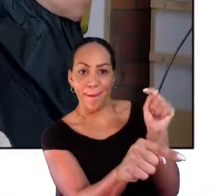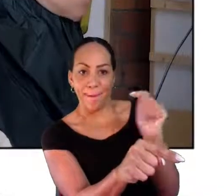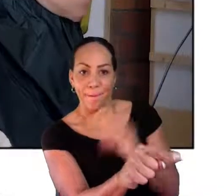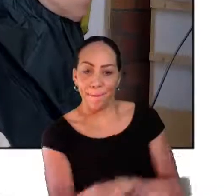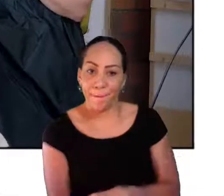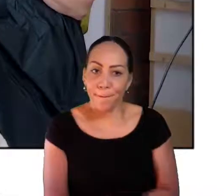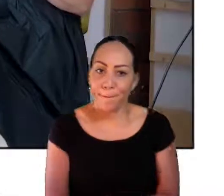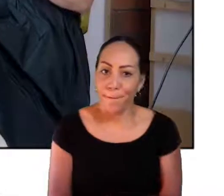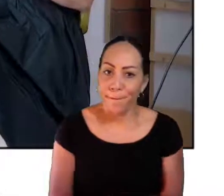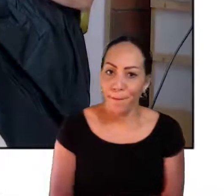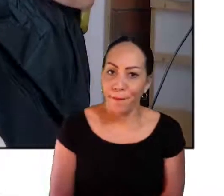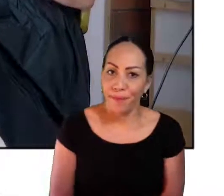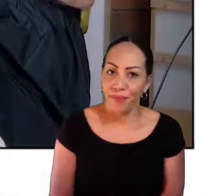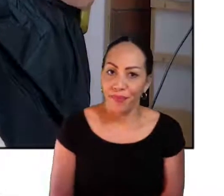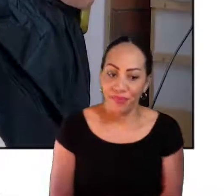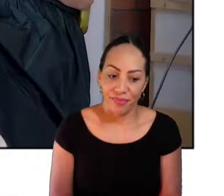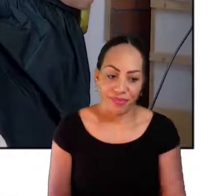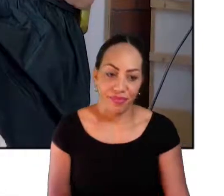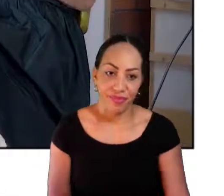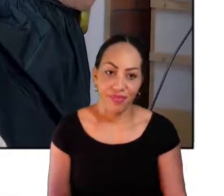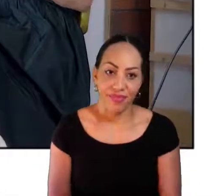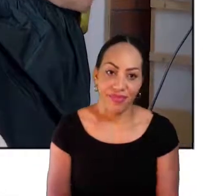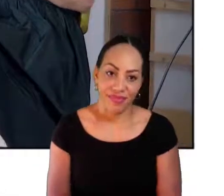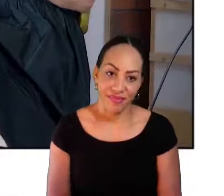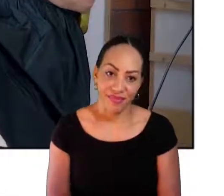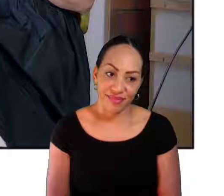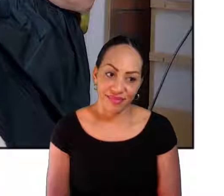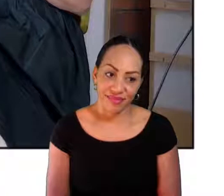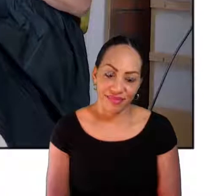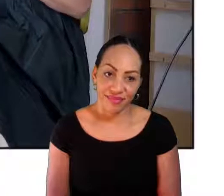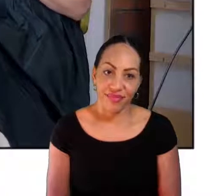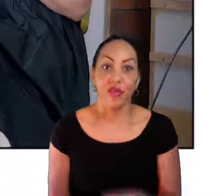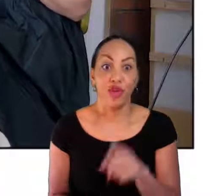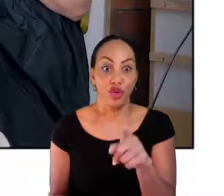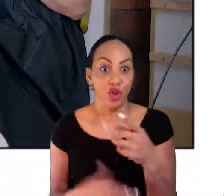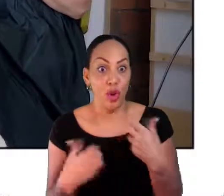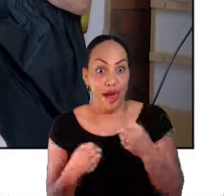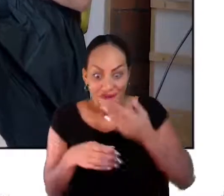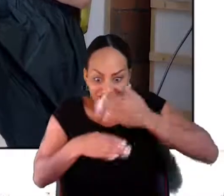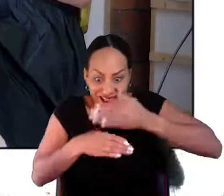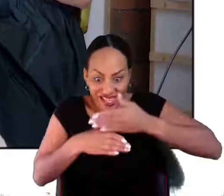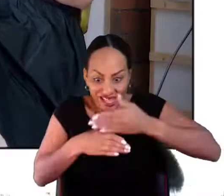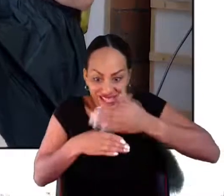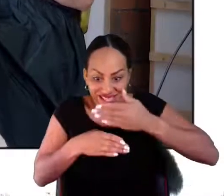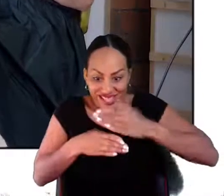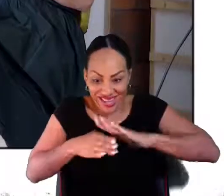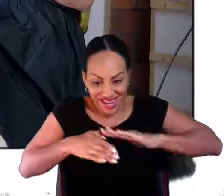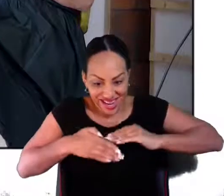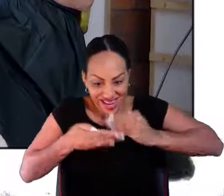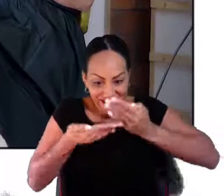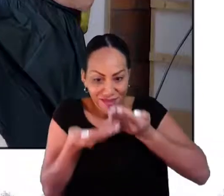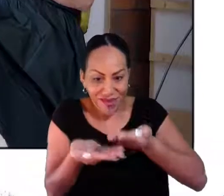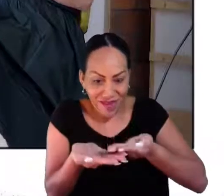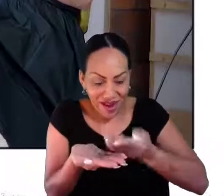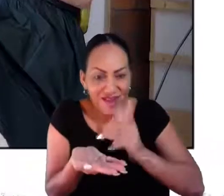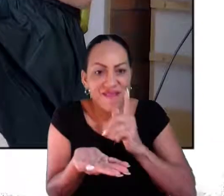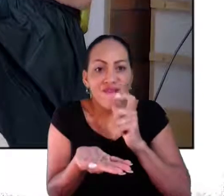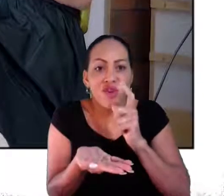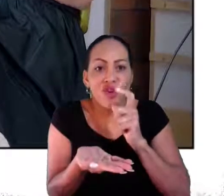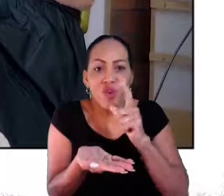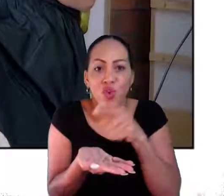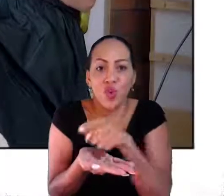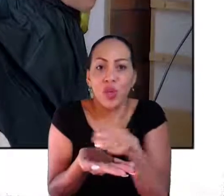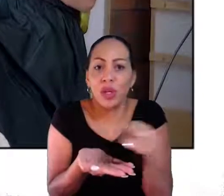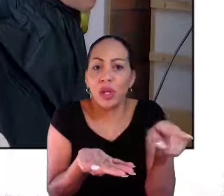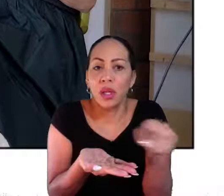thinking about when you have this project, this action in mind? And who's the audience for